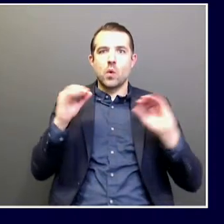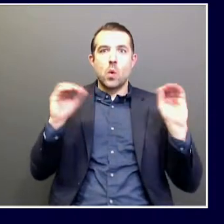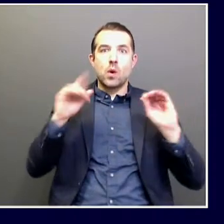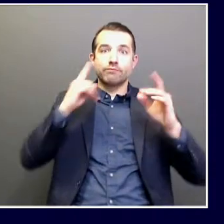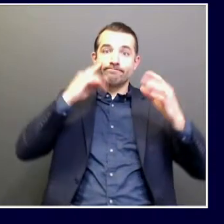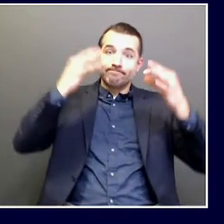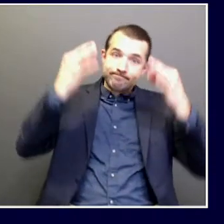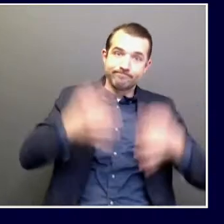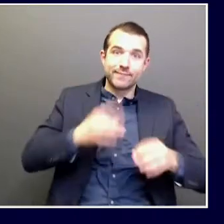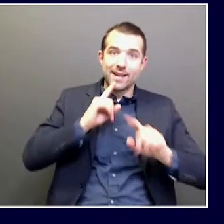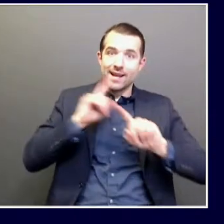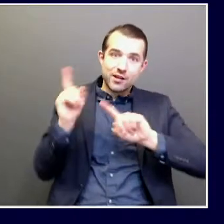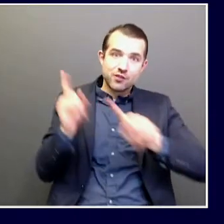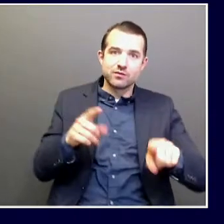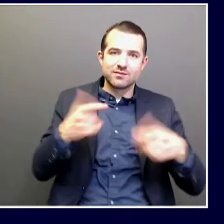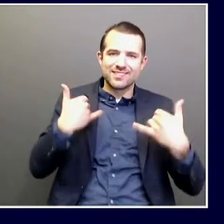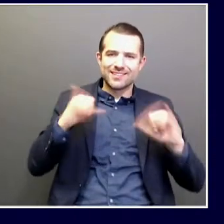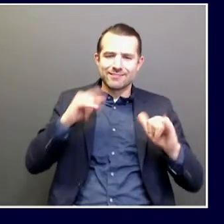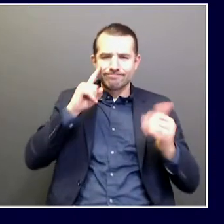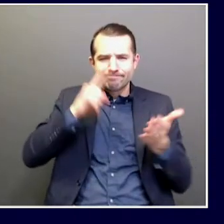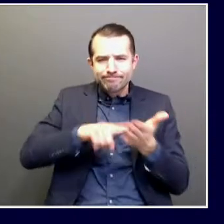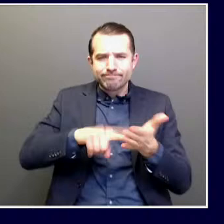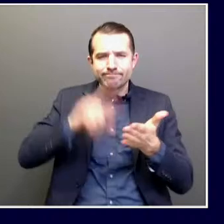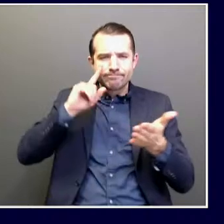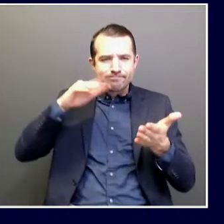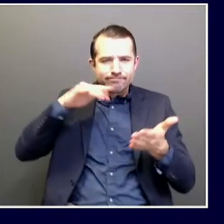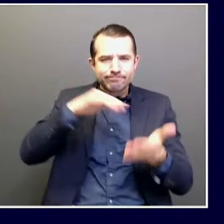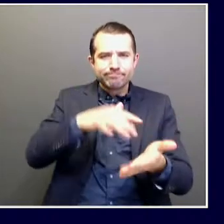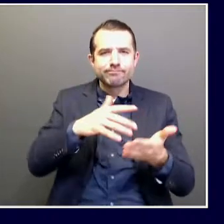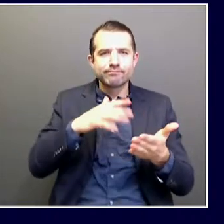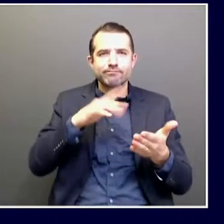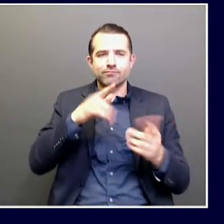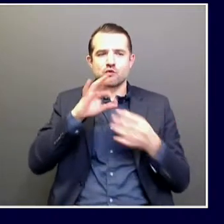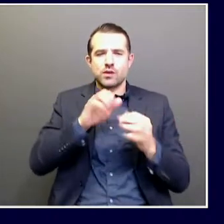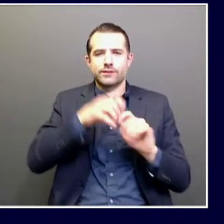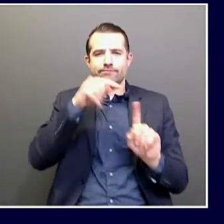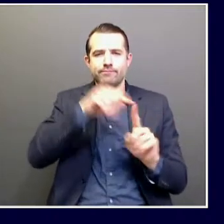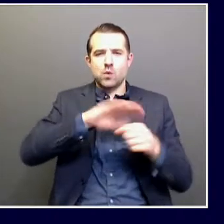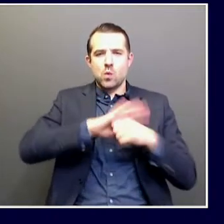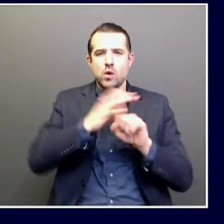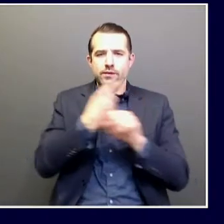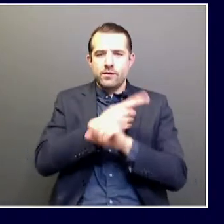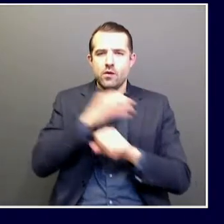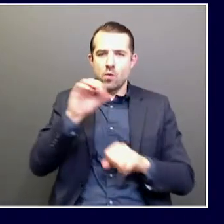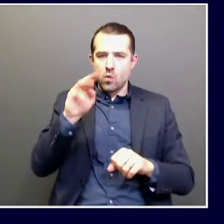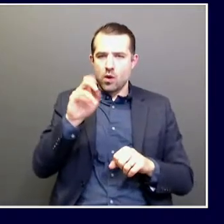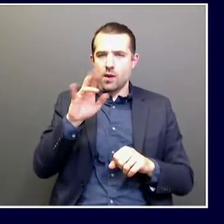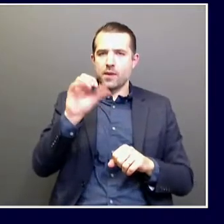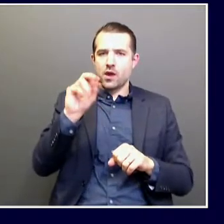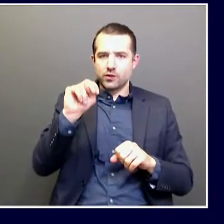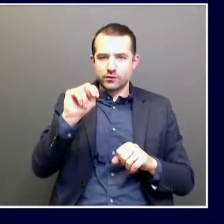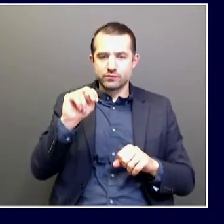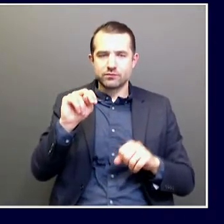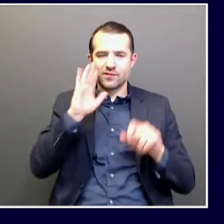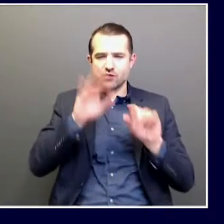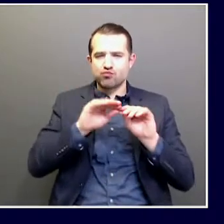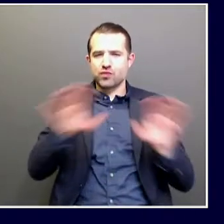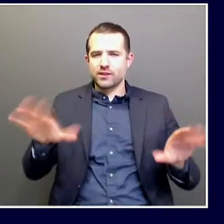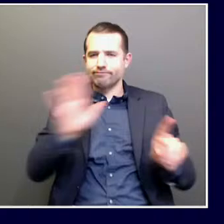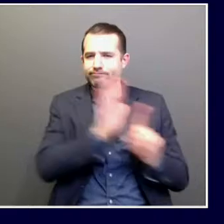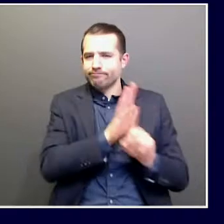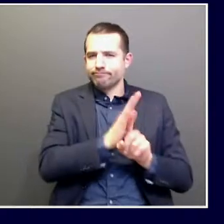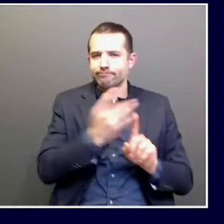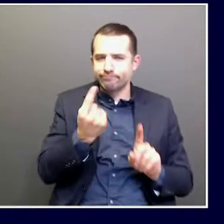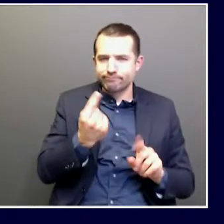to. What is the nature of Omicron in children? Do the cells in their lungs necessarily work the same